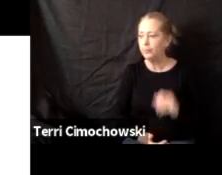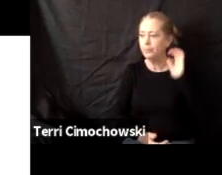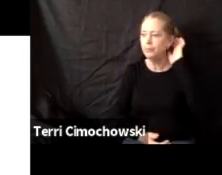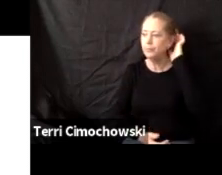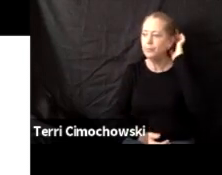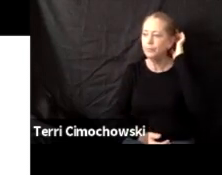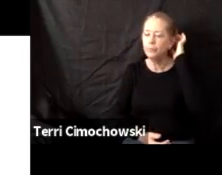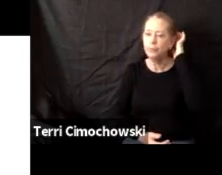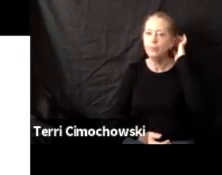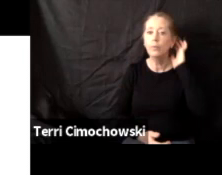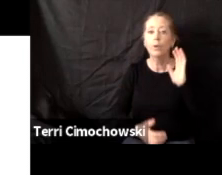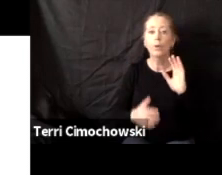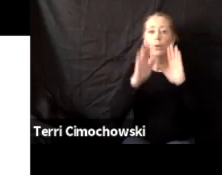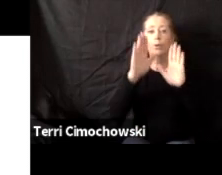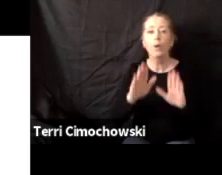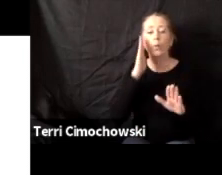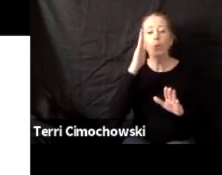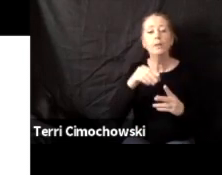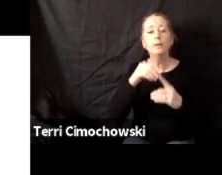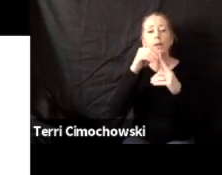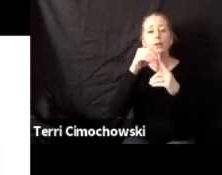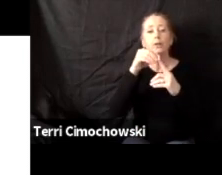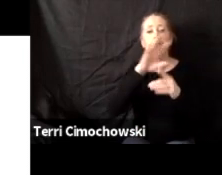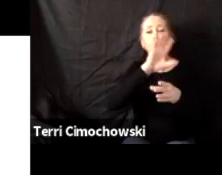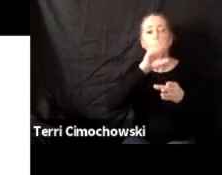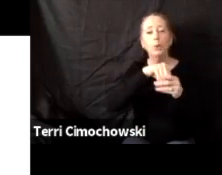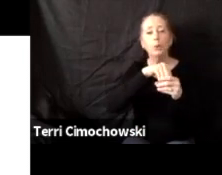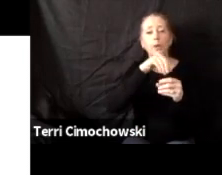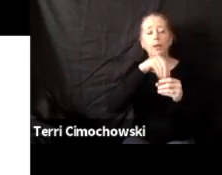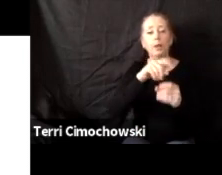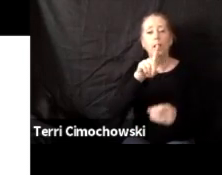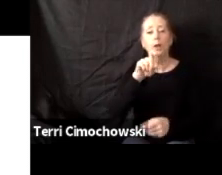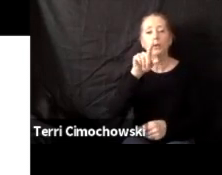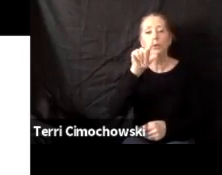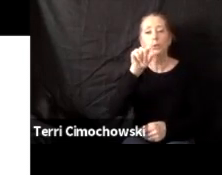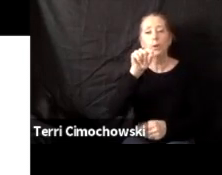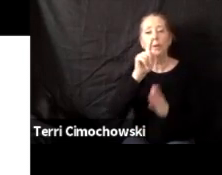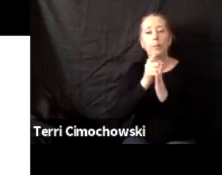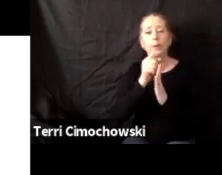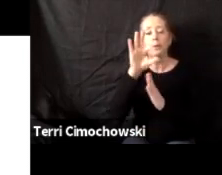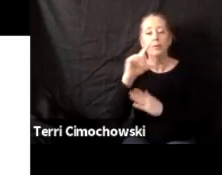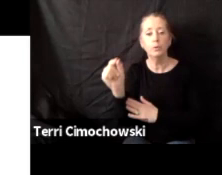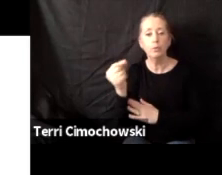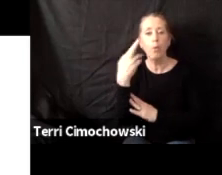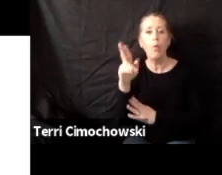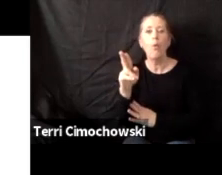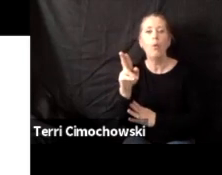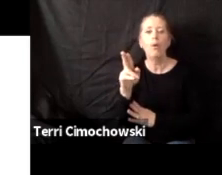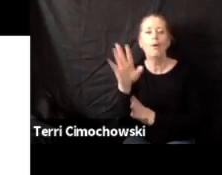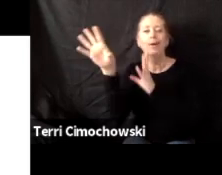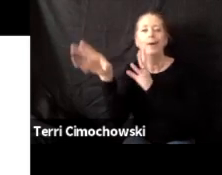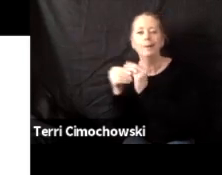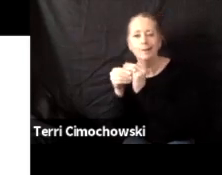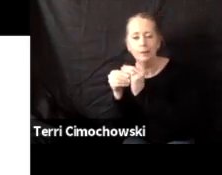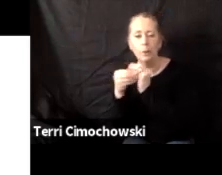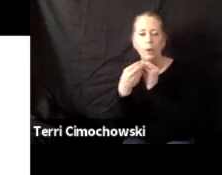Great. So will specialists be included in the 120 minutes of Zoom, or is that in addition to? And do these